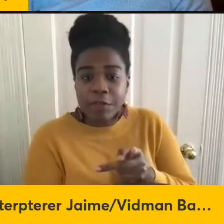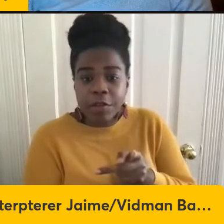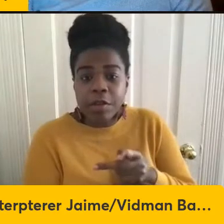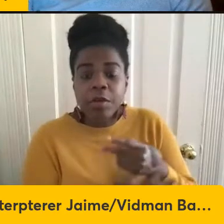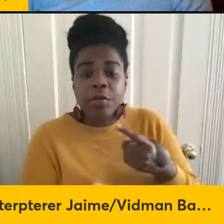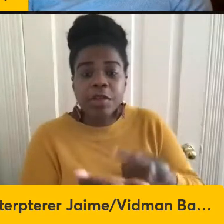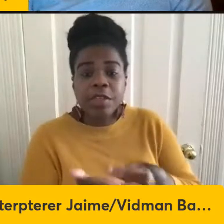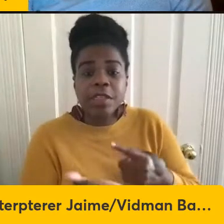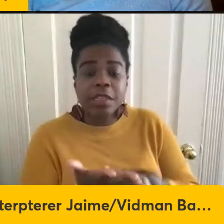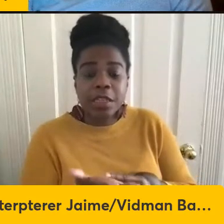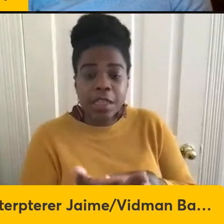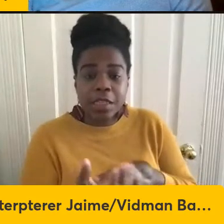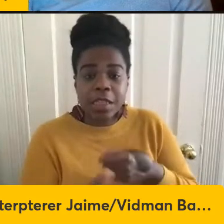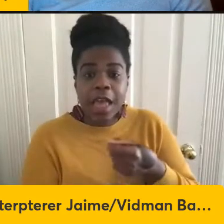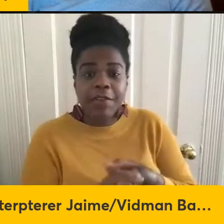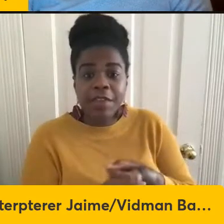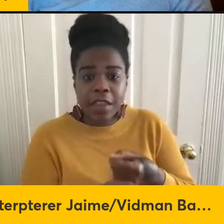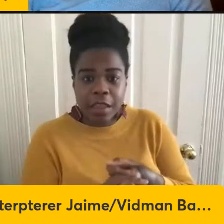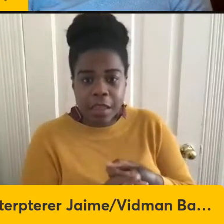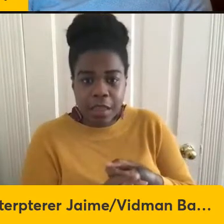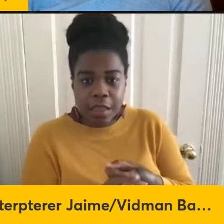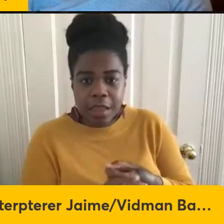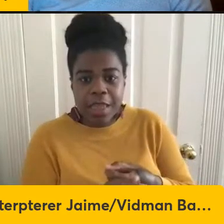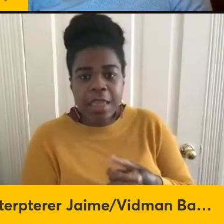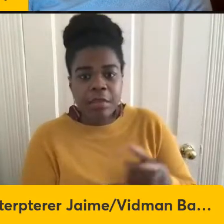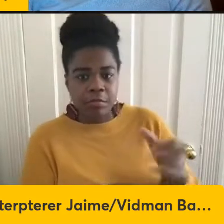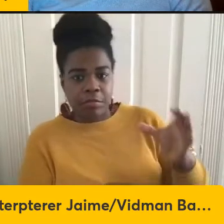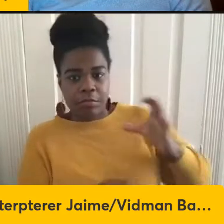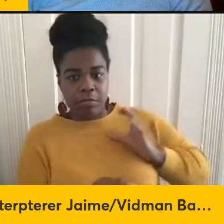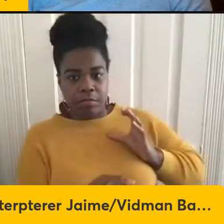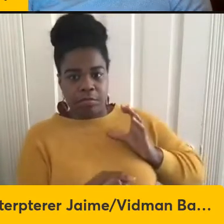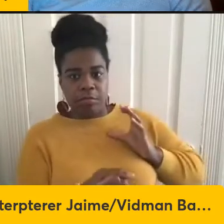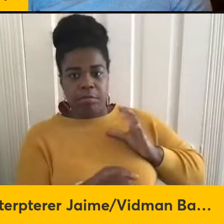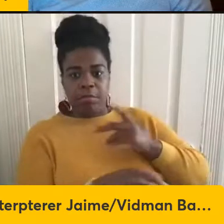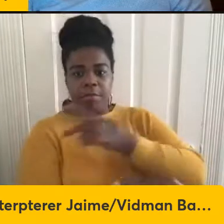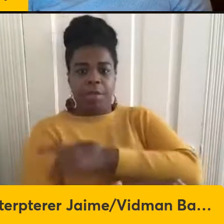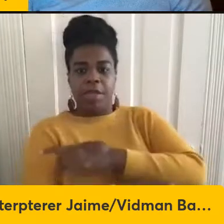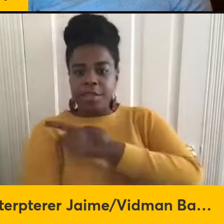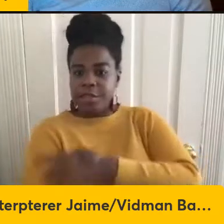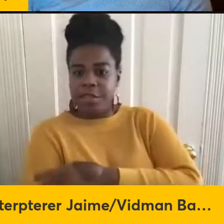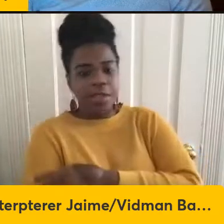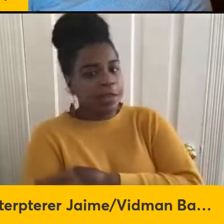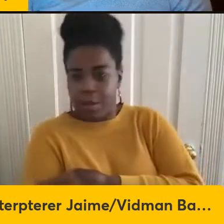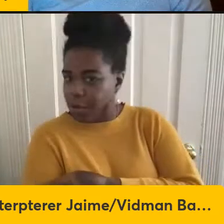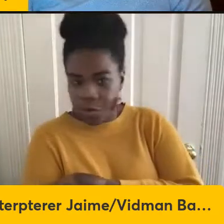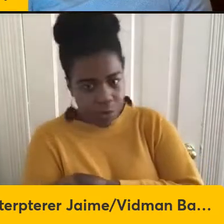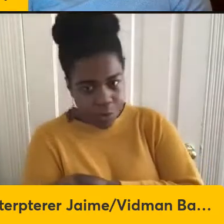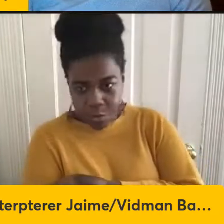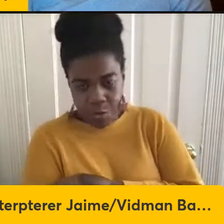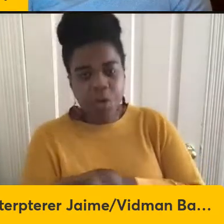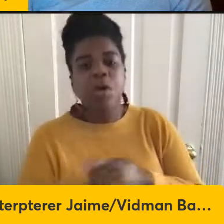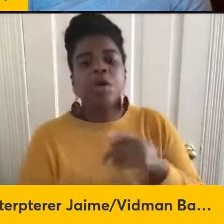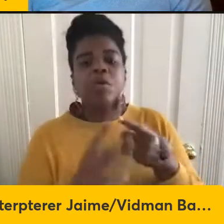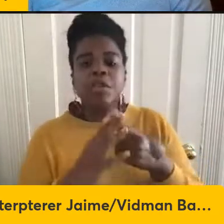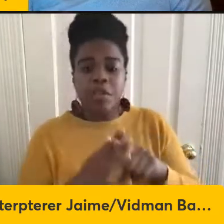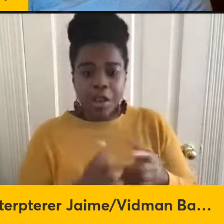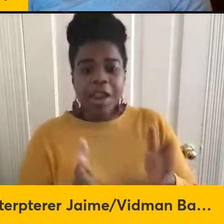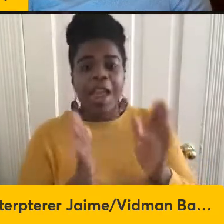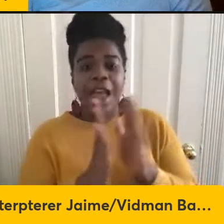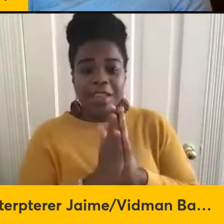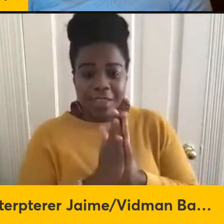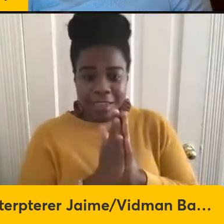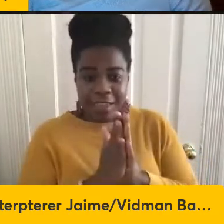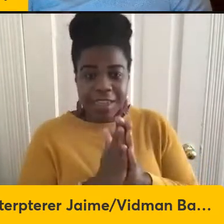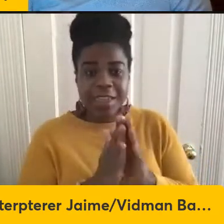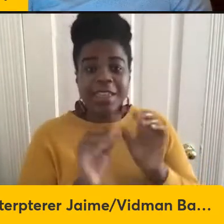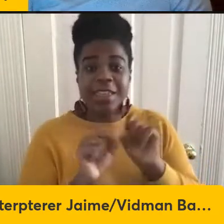to not always put the onus on the patient. We're a society. We have to start asking ourselves these questions: is that